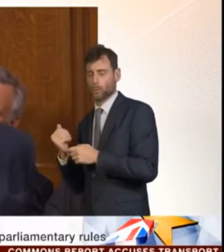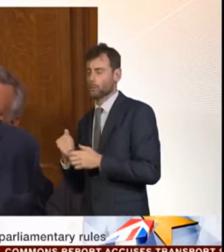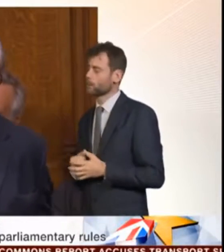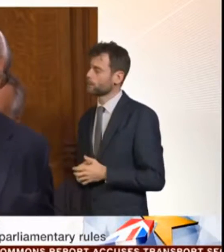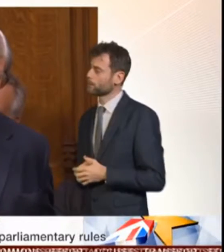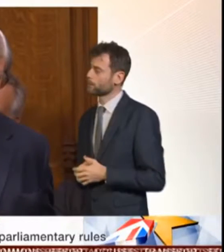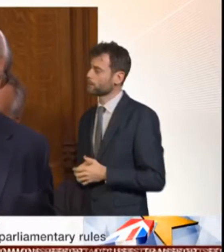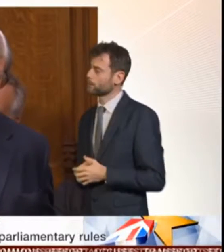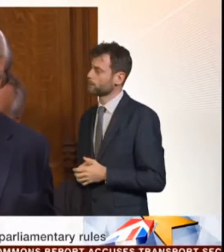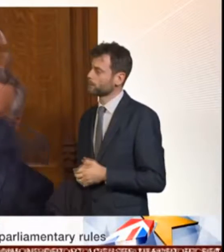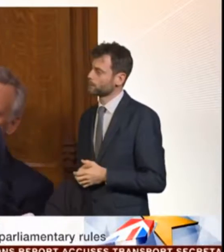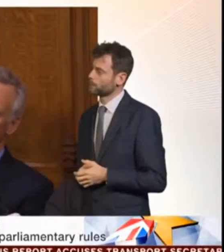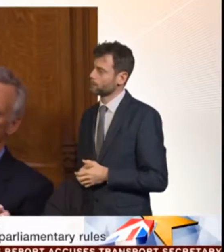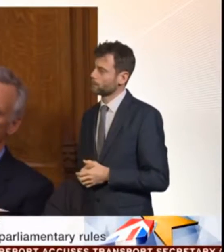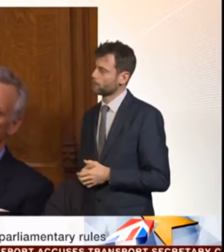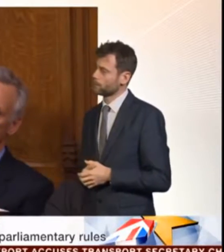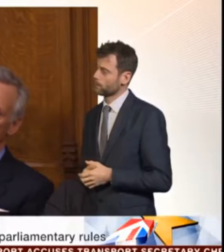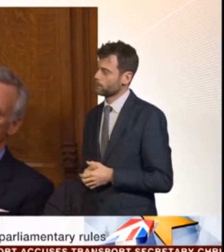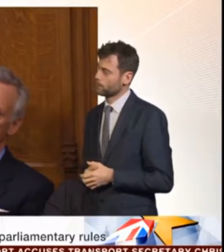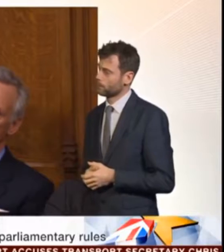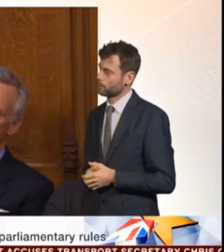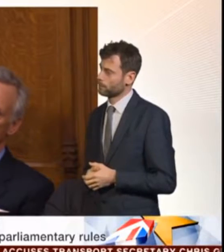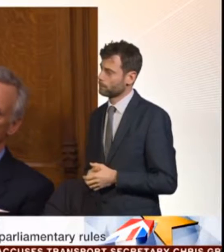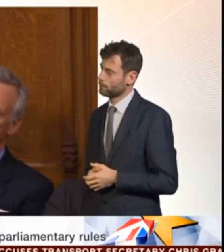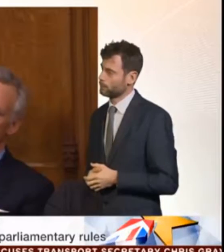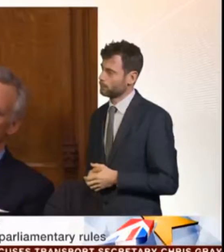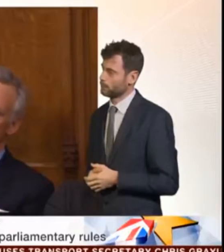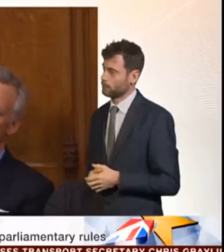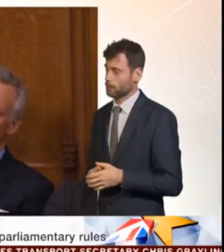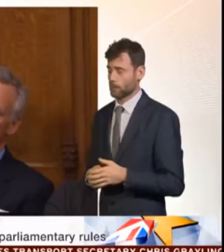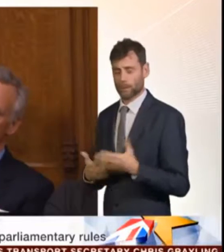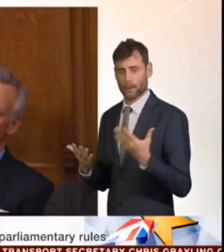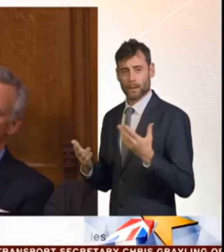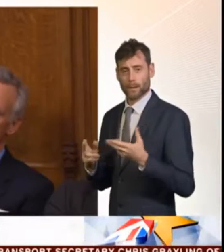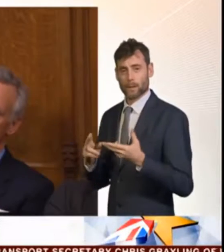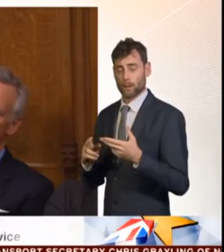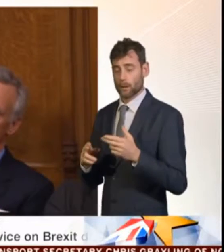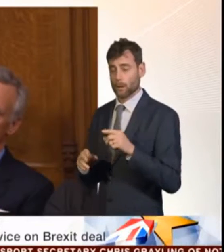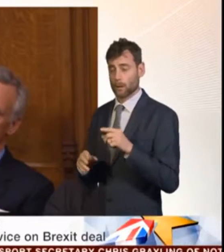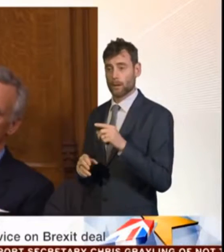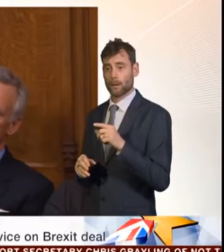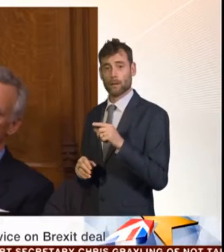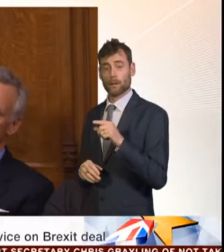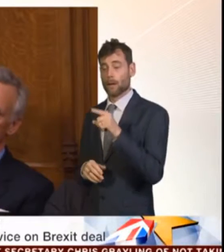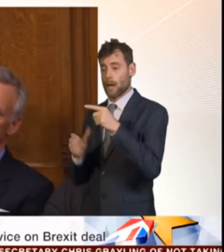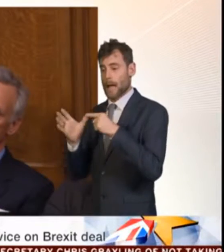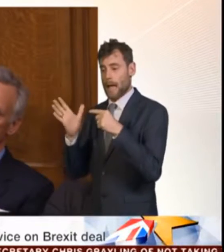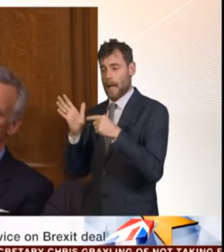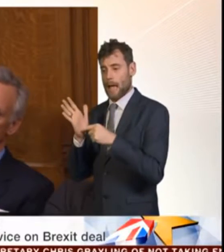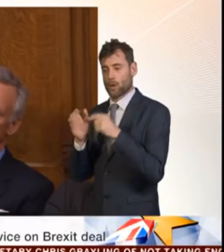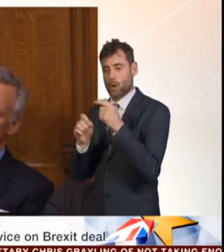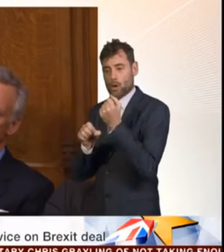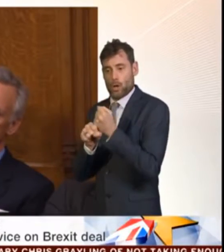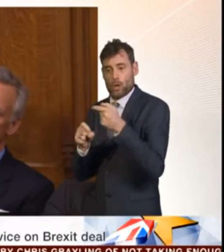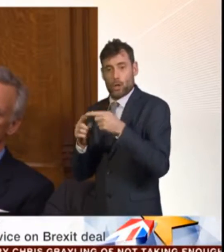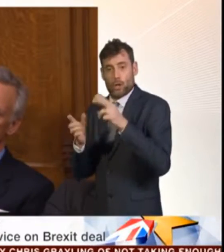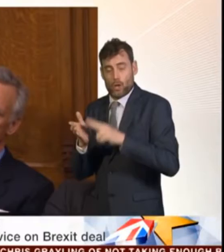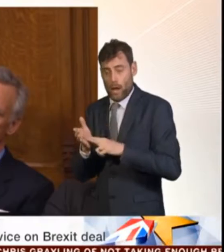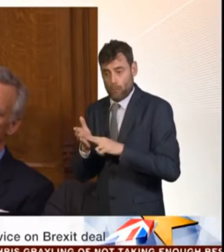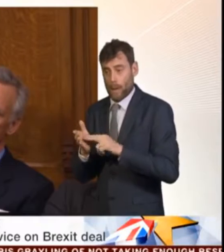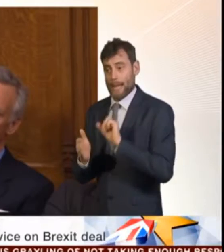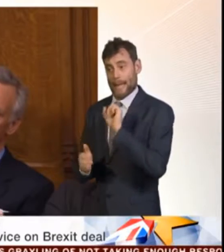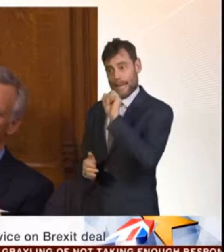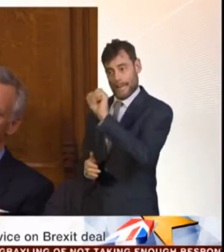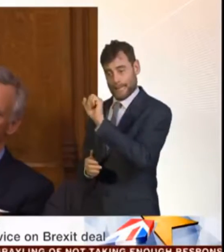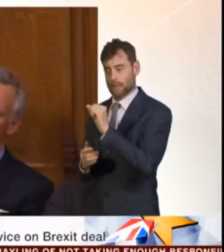clearly demonstrates that unless you know what the Attorney General has actually given by way of a full